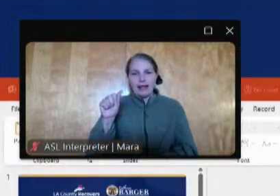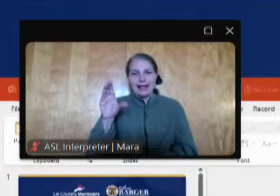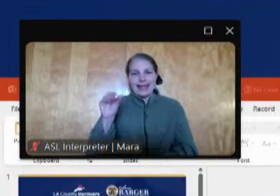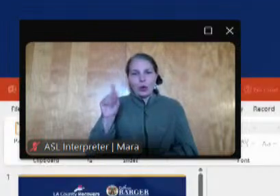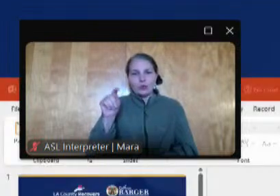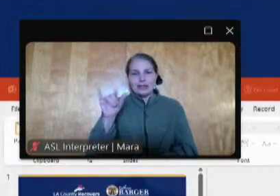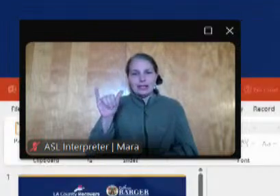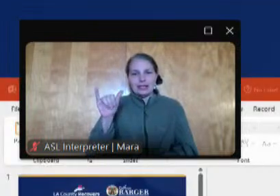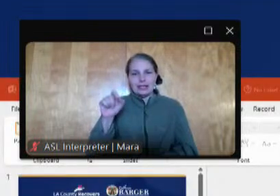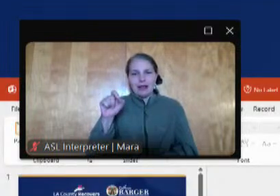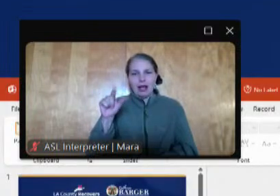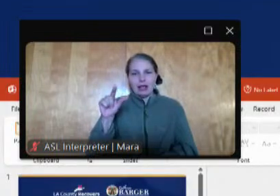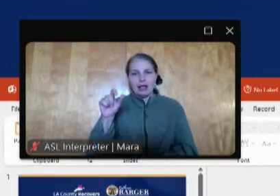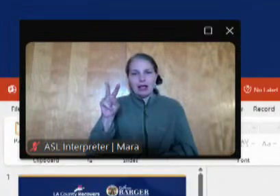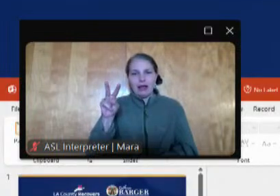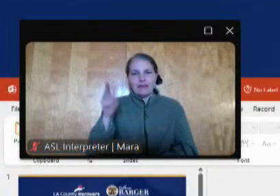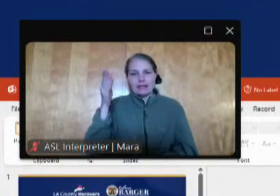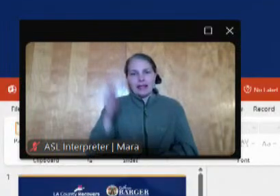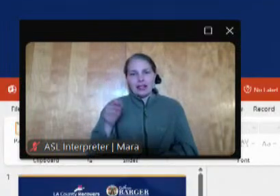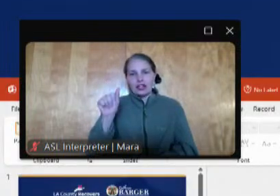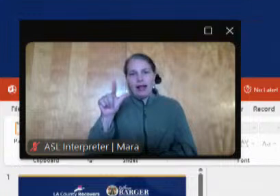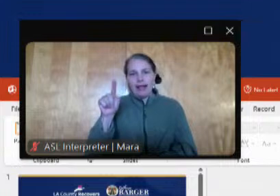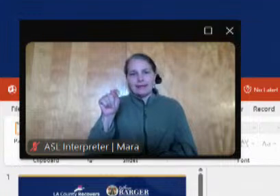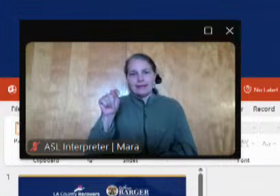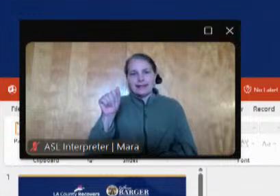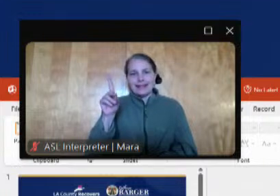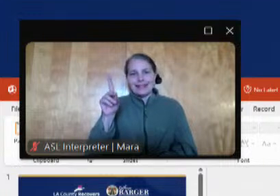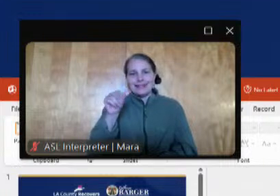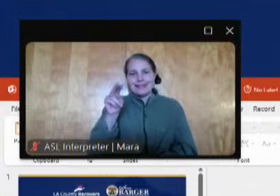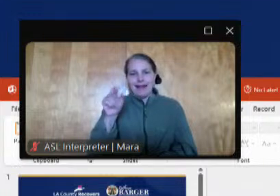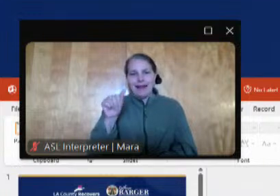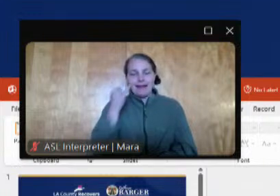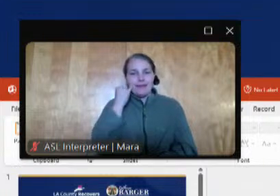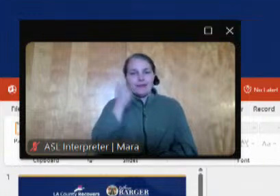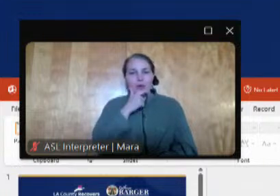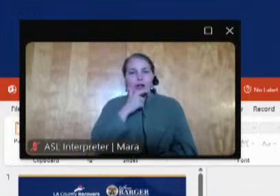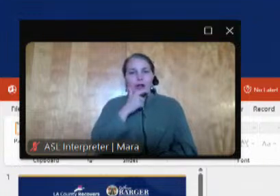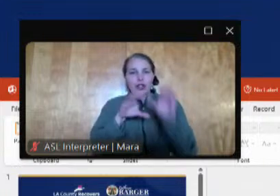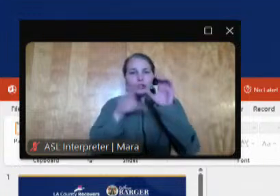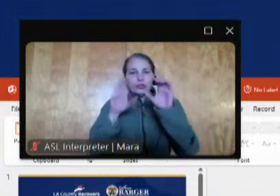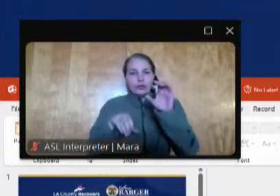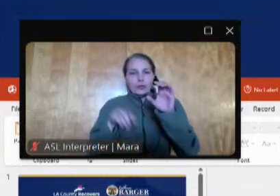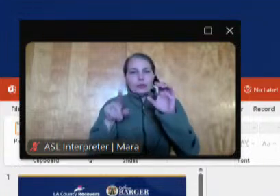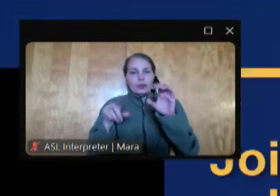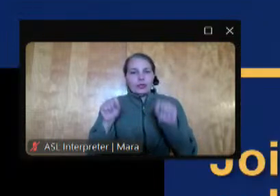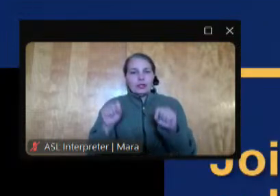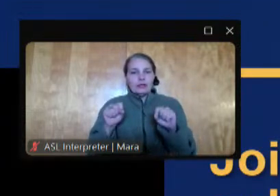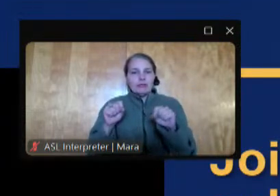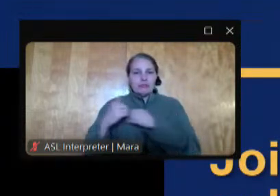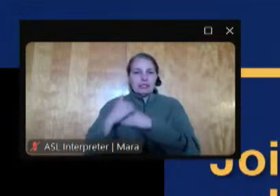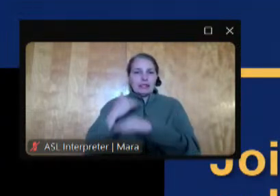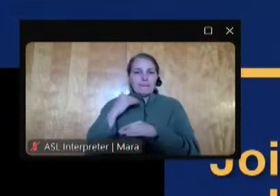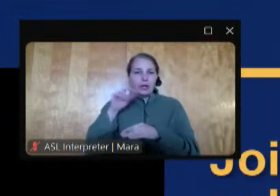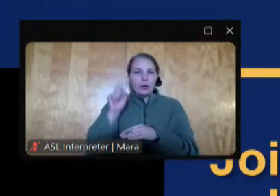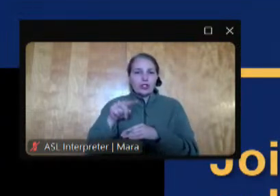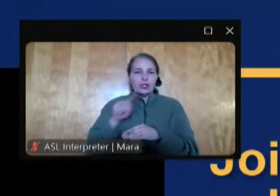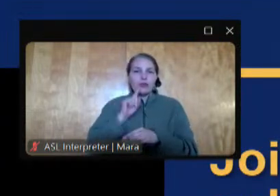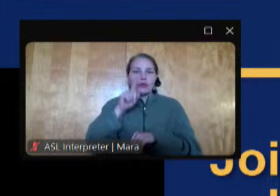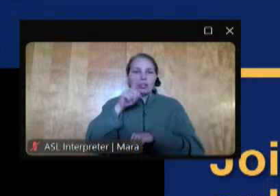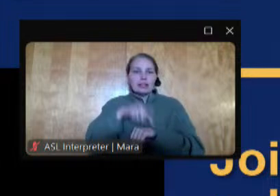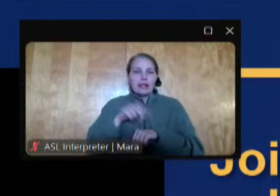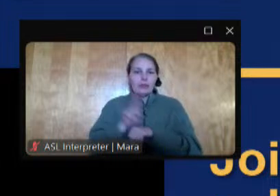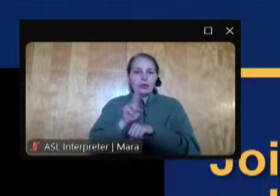recovery.lacounty.gov/Altadena. Zoom participants can also submit questions in real time using the Q&A function at the bottom of your